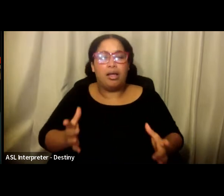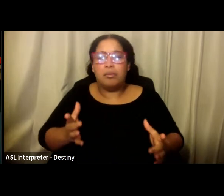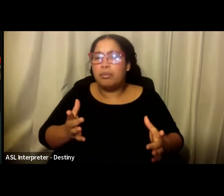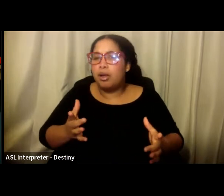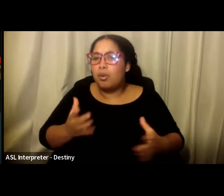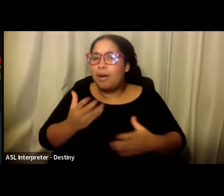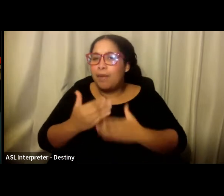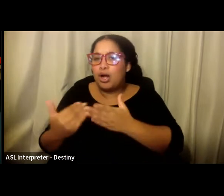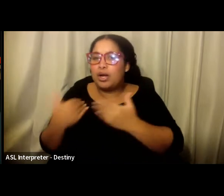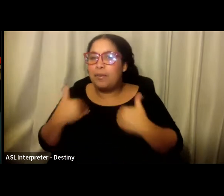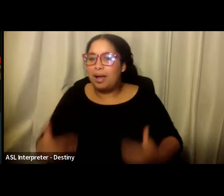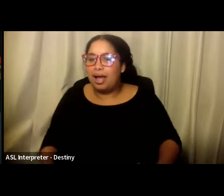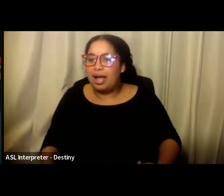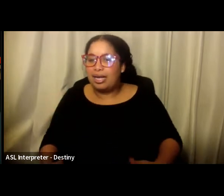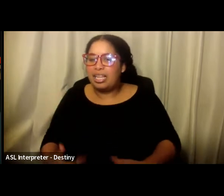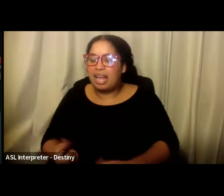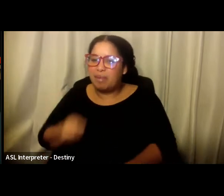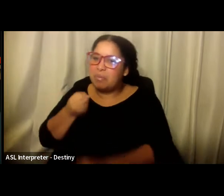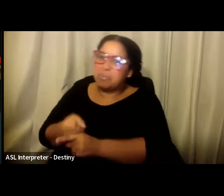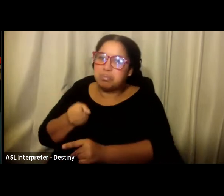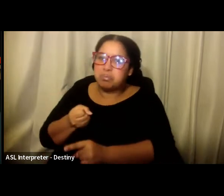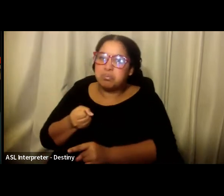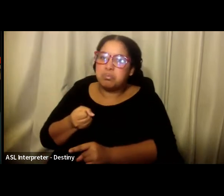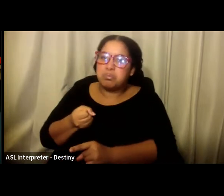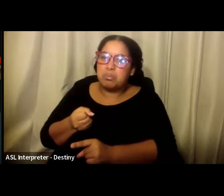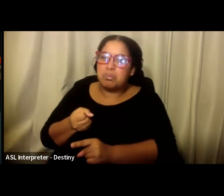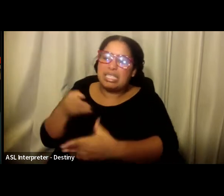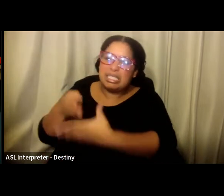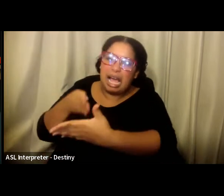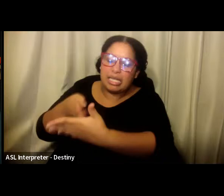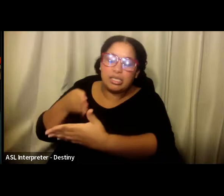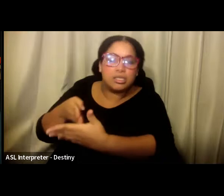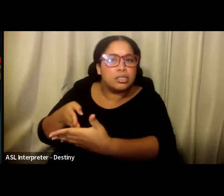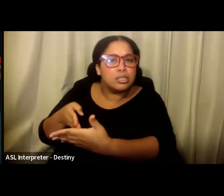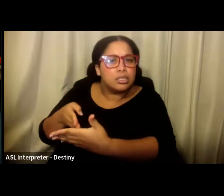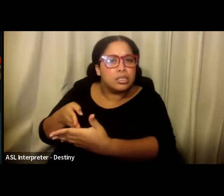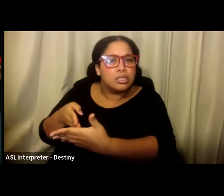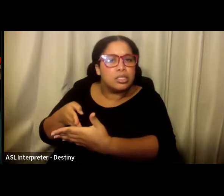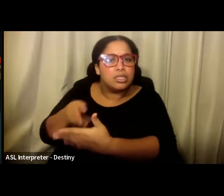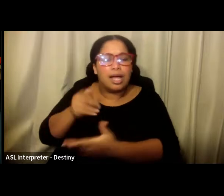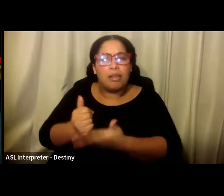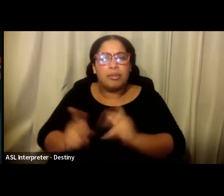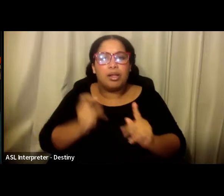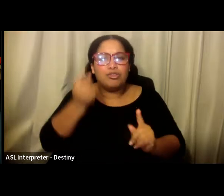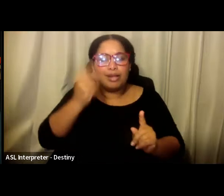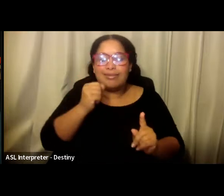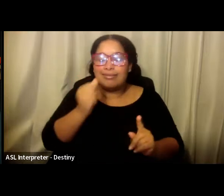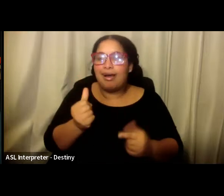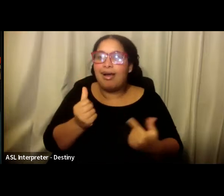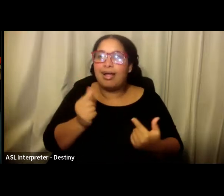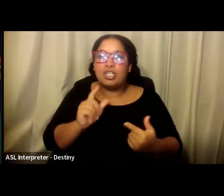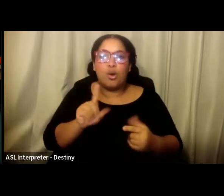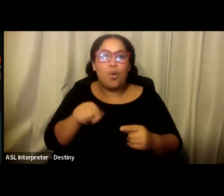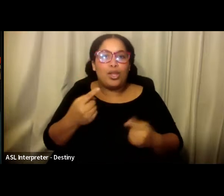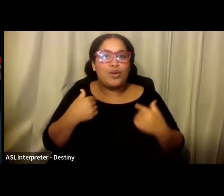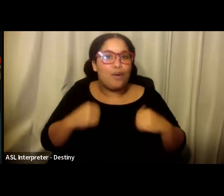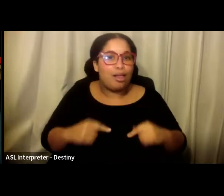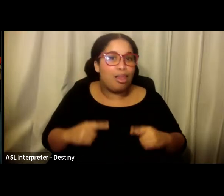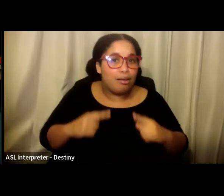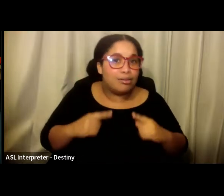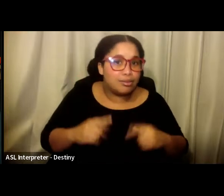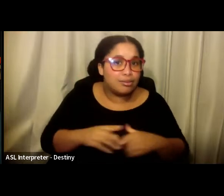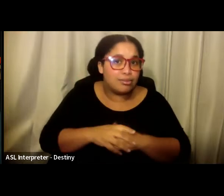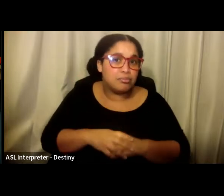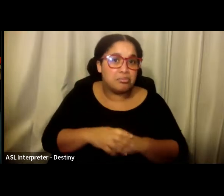parts of your body that have been attacked? You know, just to help people understand that it's not just your lungs, that